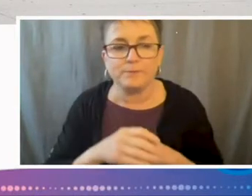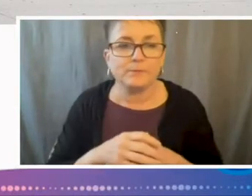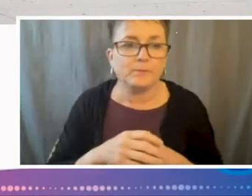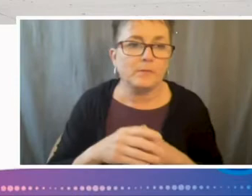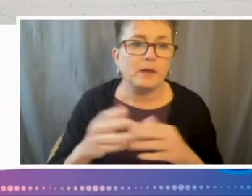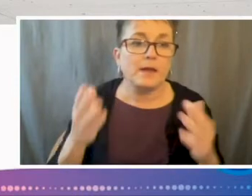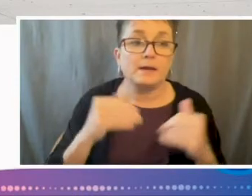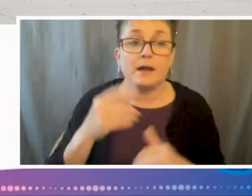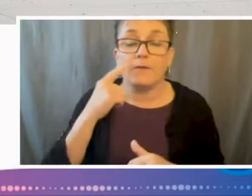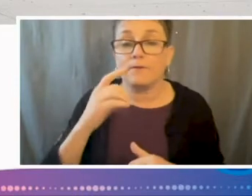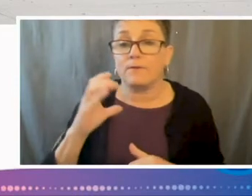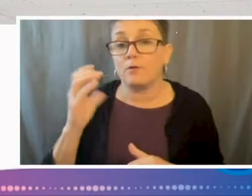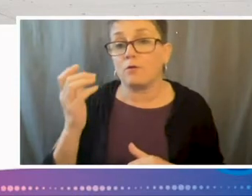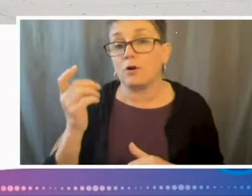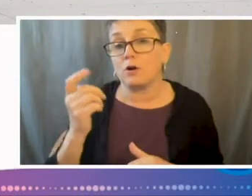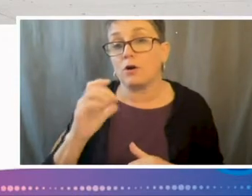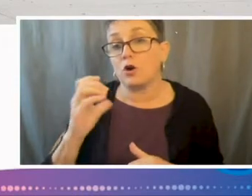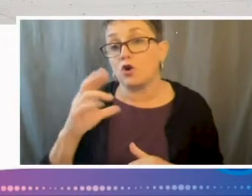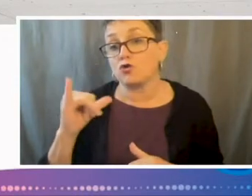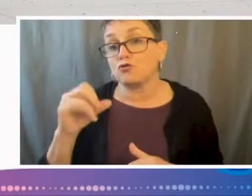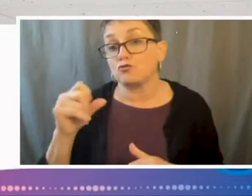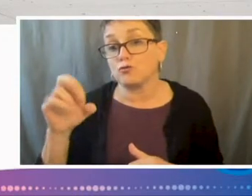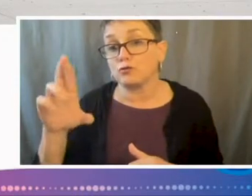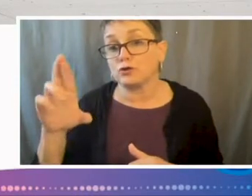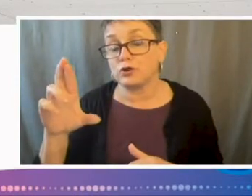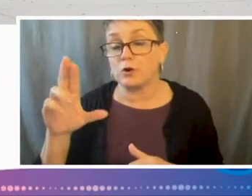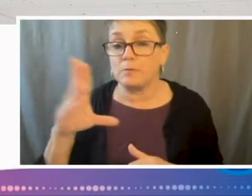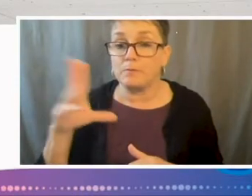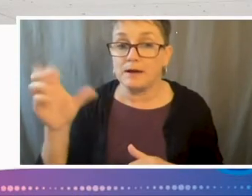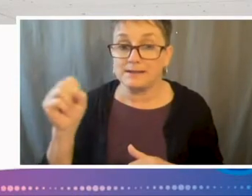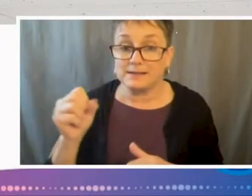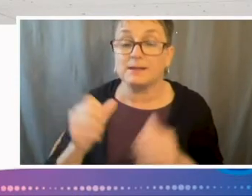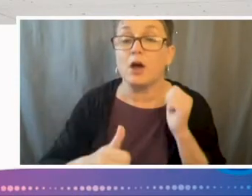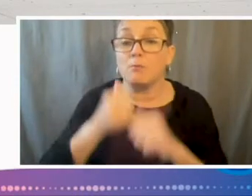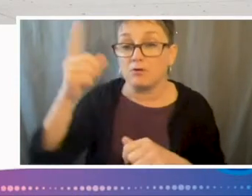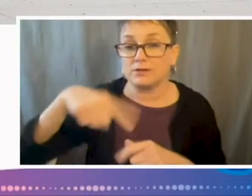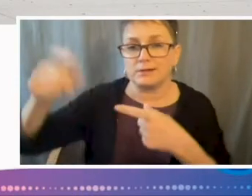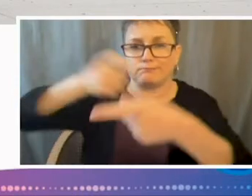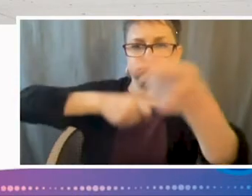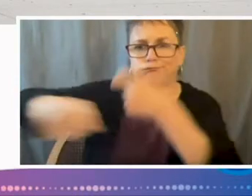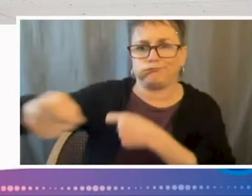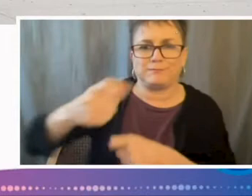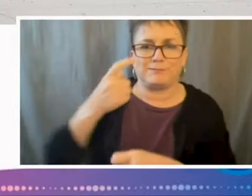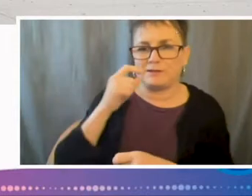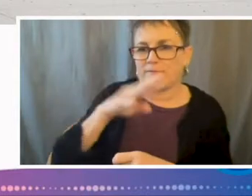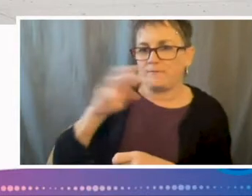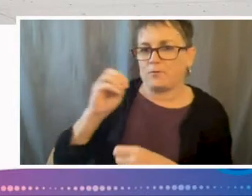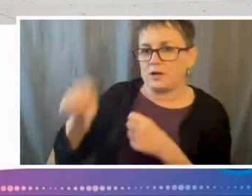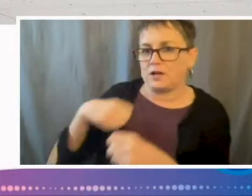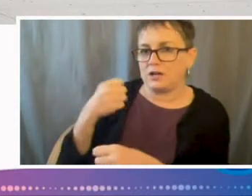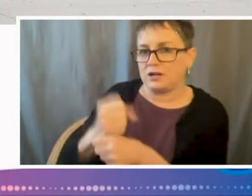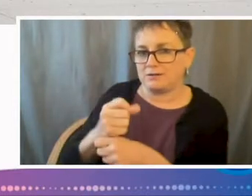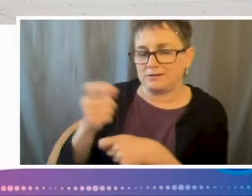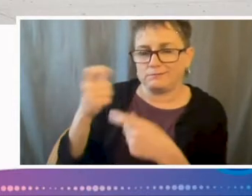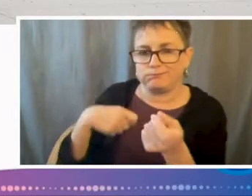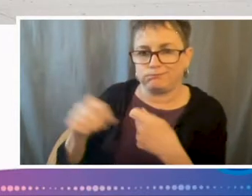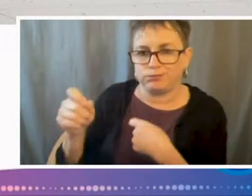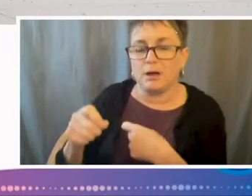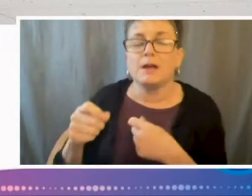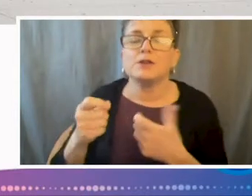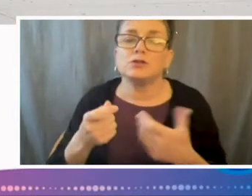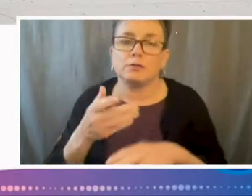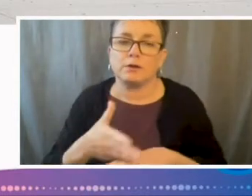buses, the majority of our cruiser bus fleet has been replaced over the past 4 years, increasing reliability for our customers using